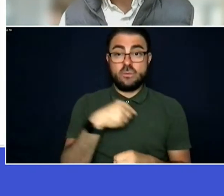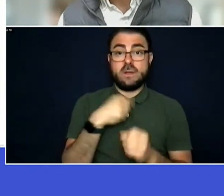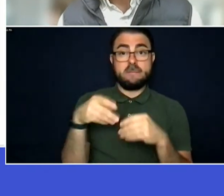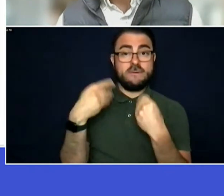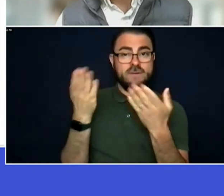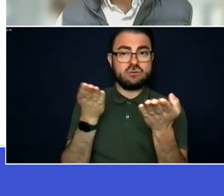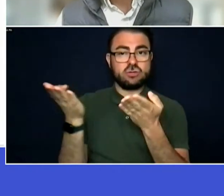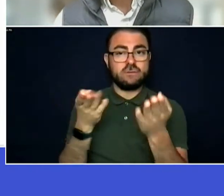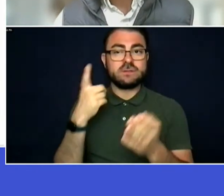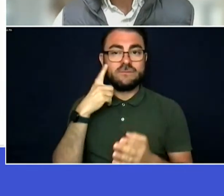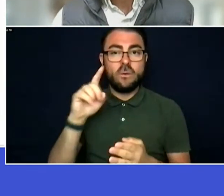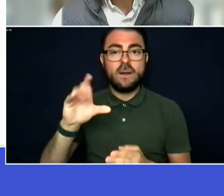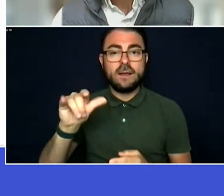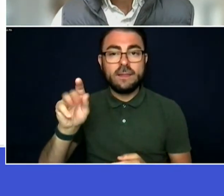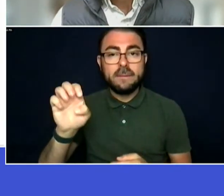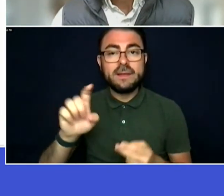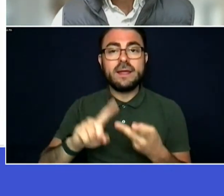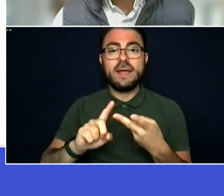community.